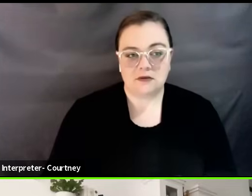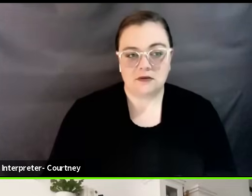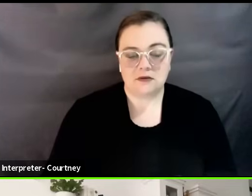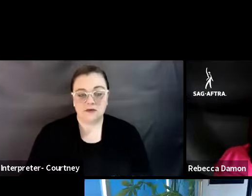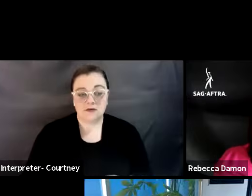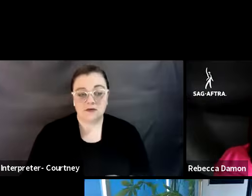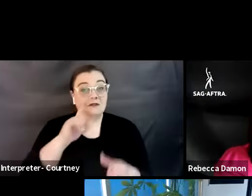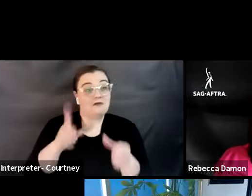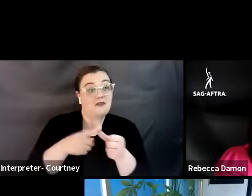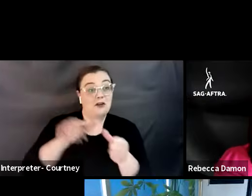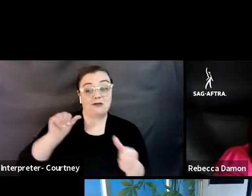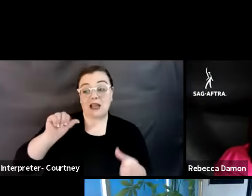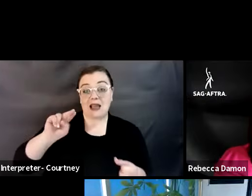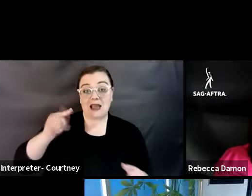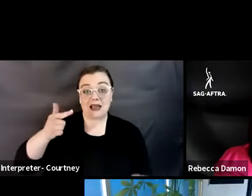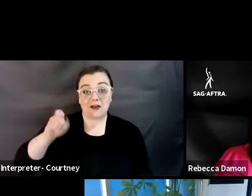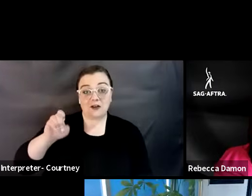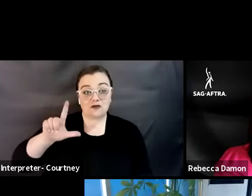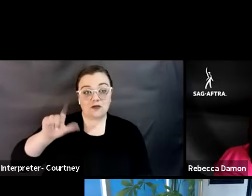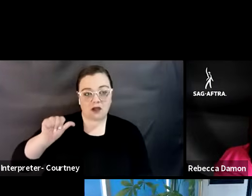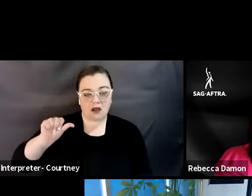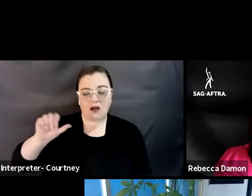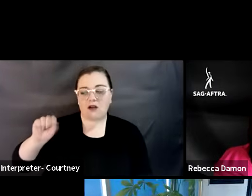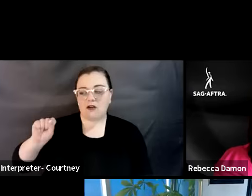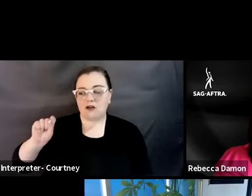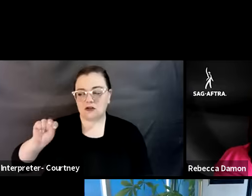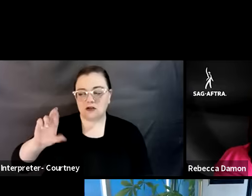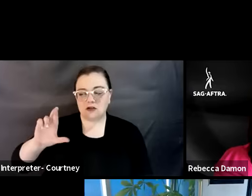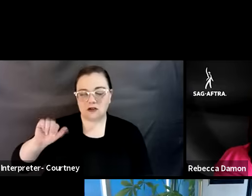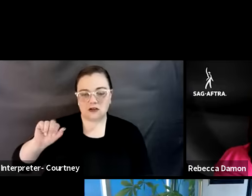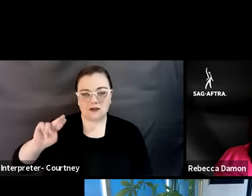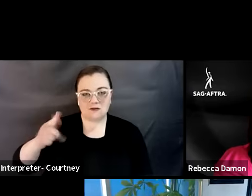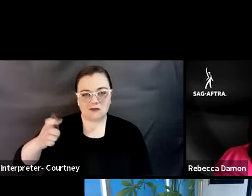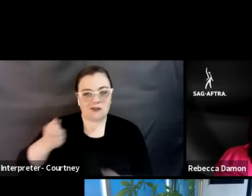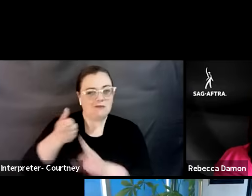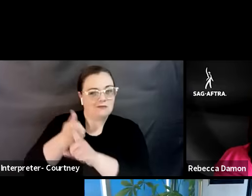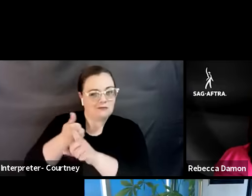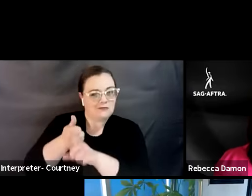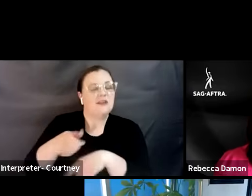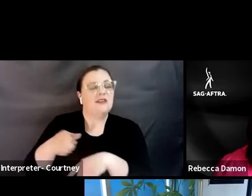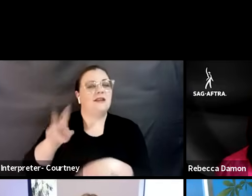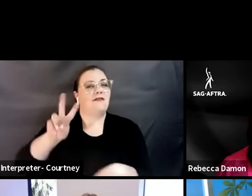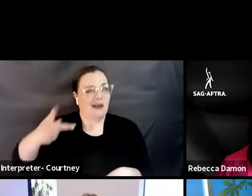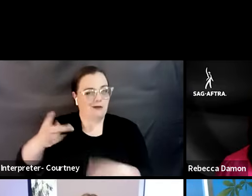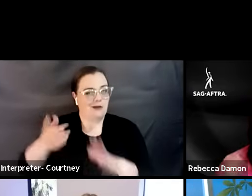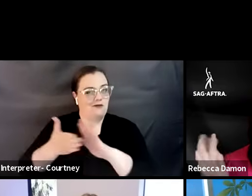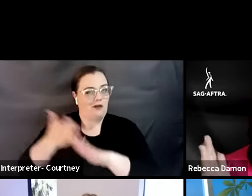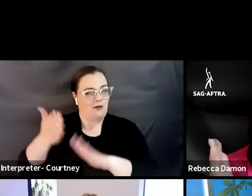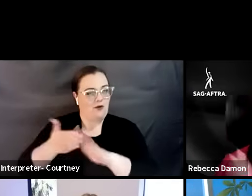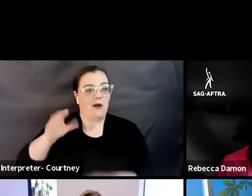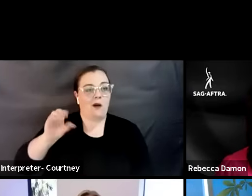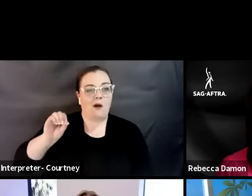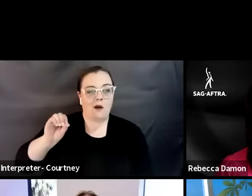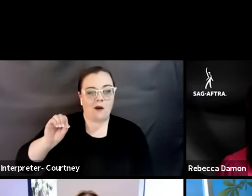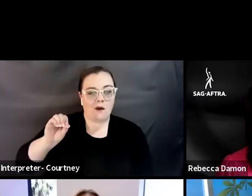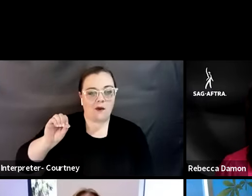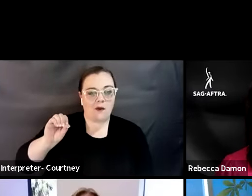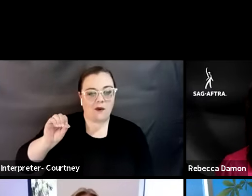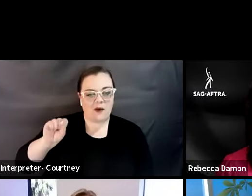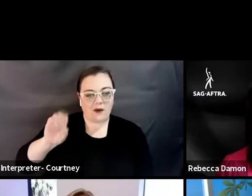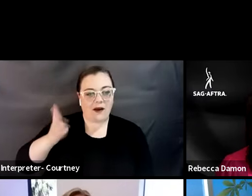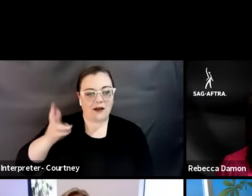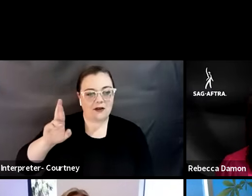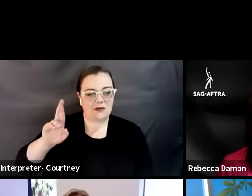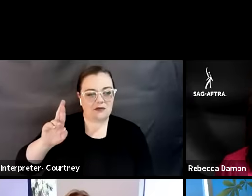Angela Strange, who is an agent at the Osbrink agency. She's a vice president of operations. Osbrink agency is a boutique agency